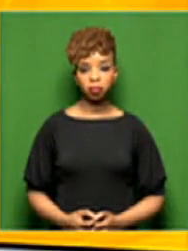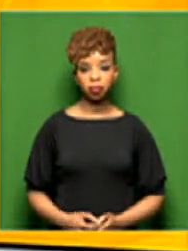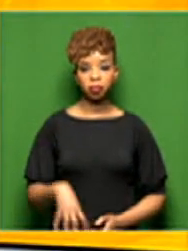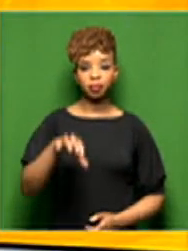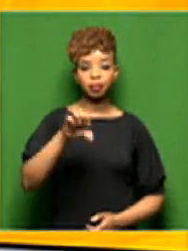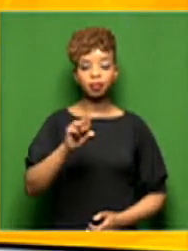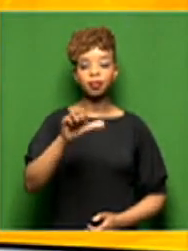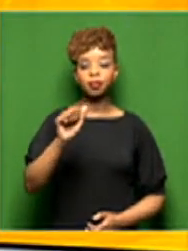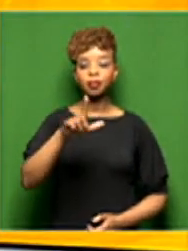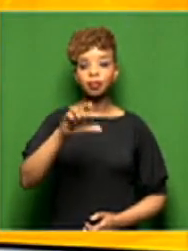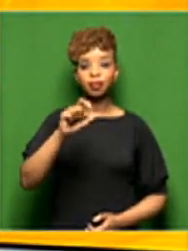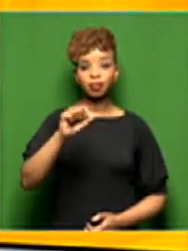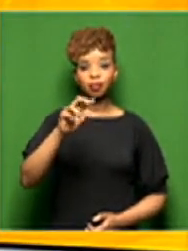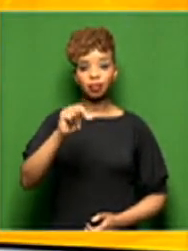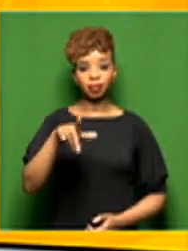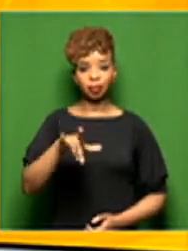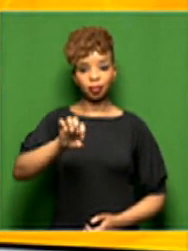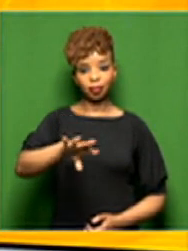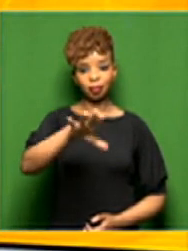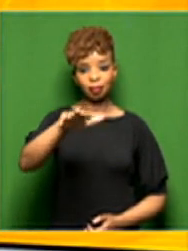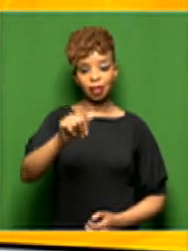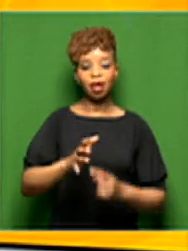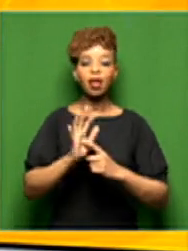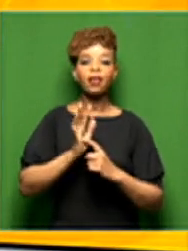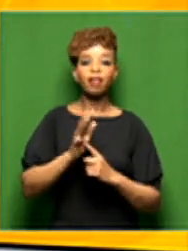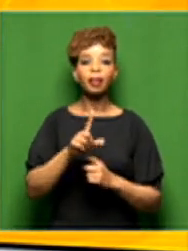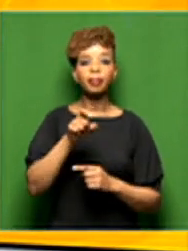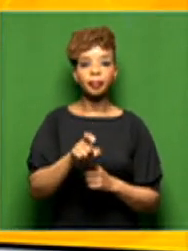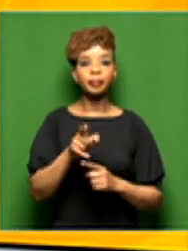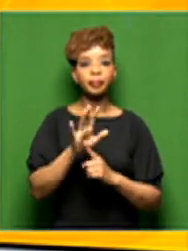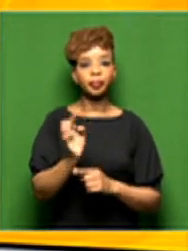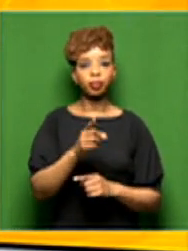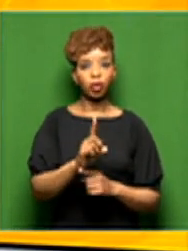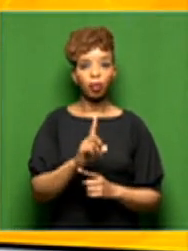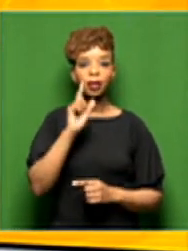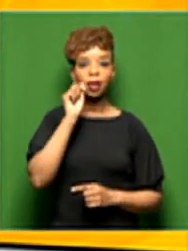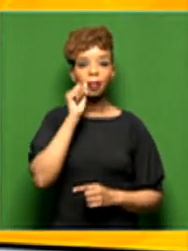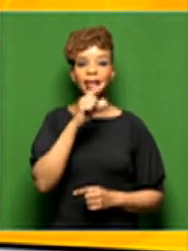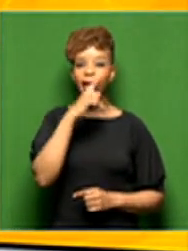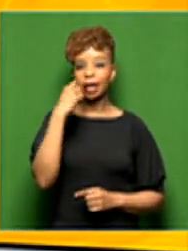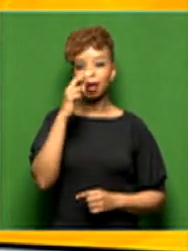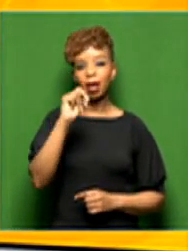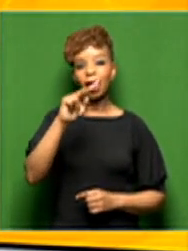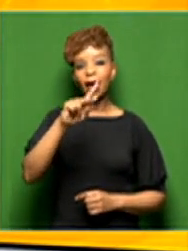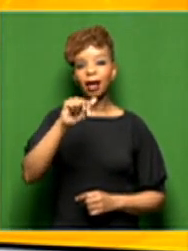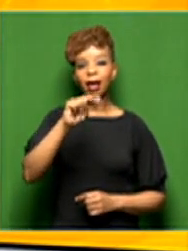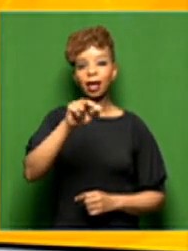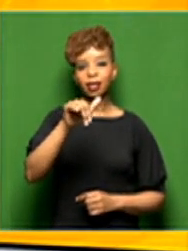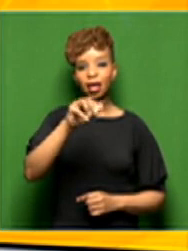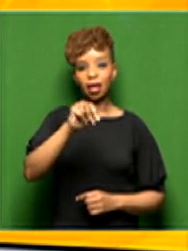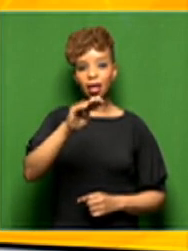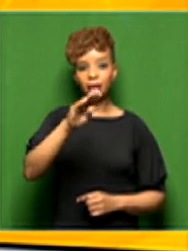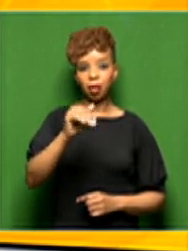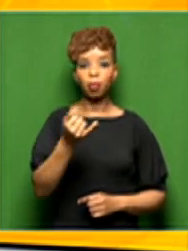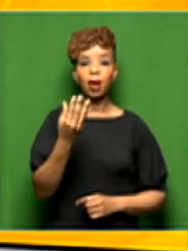Saloon is a South African short film which is thought-provoking. The film chronicles the life of a hitman named Nkanyamba who has had to struggle with his